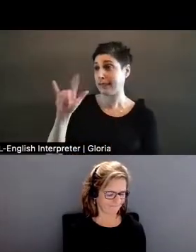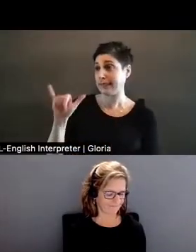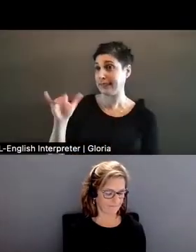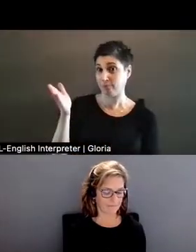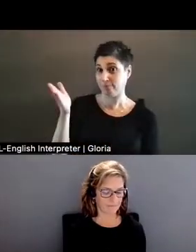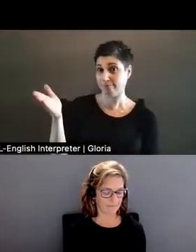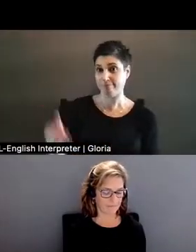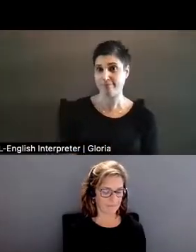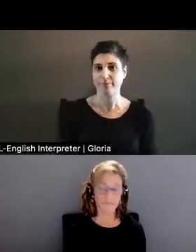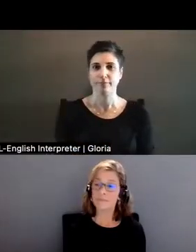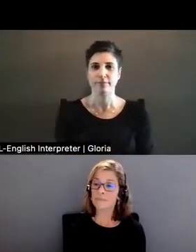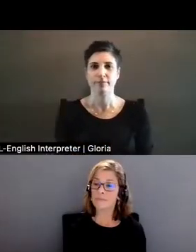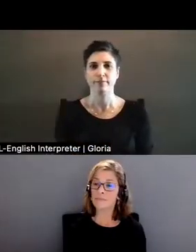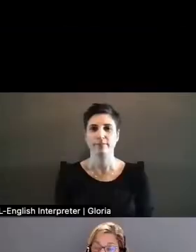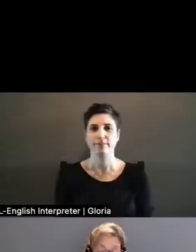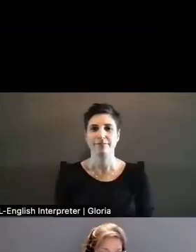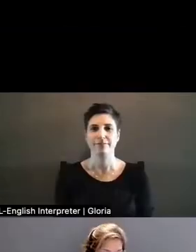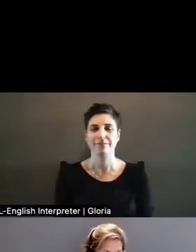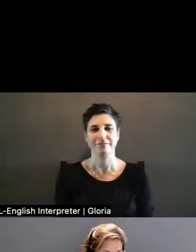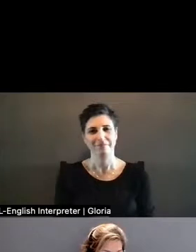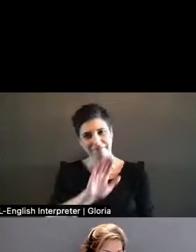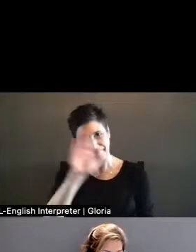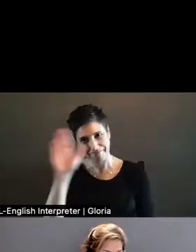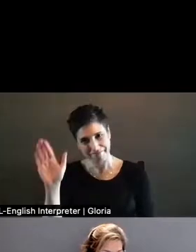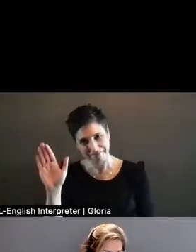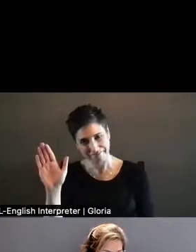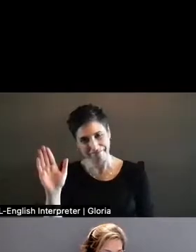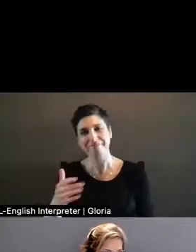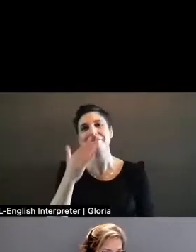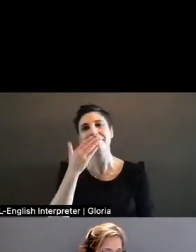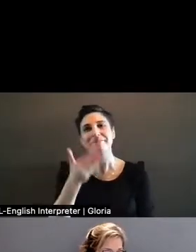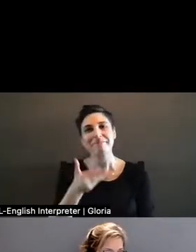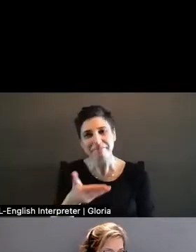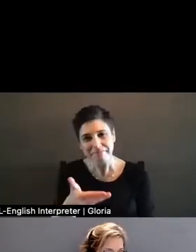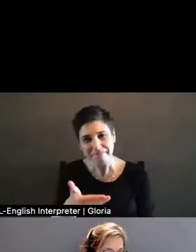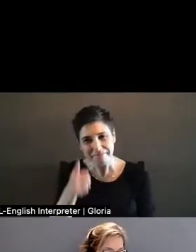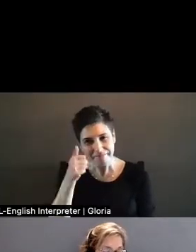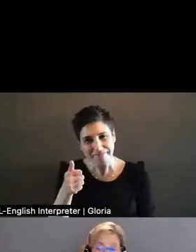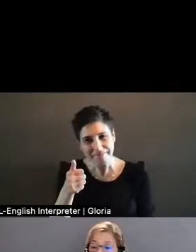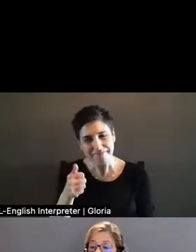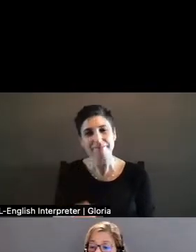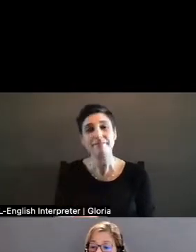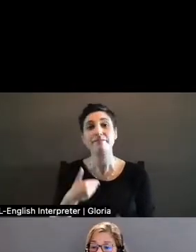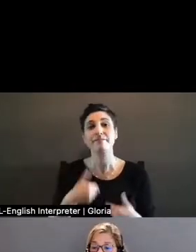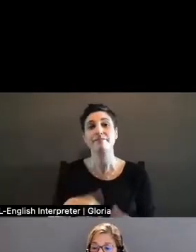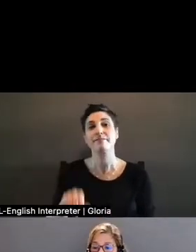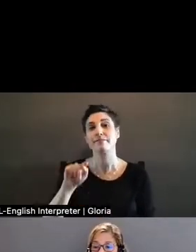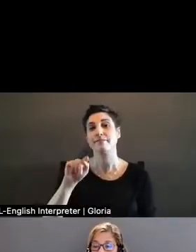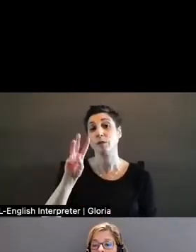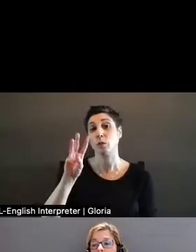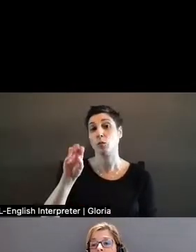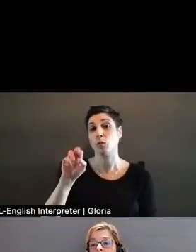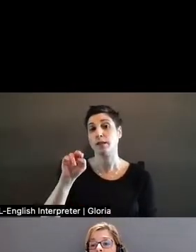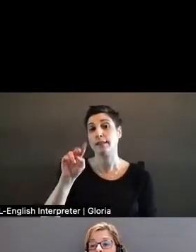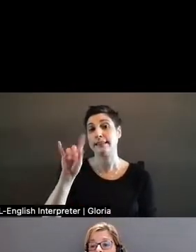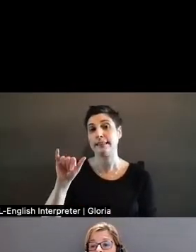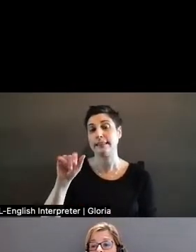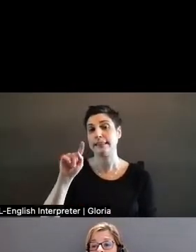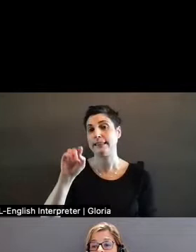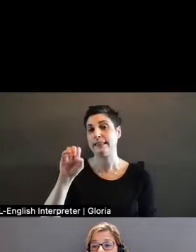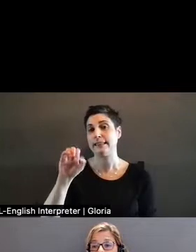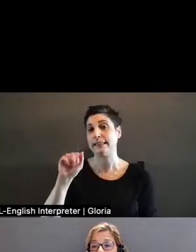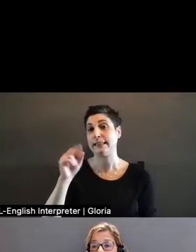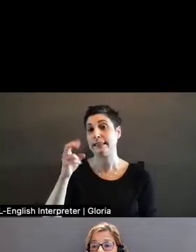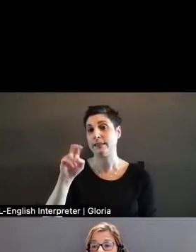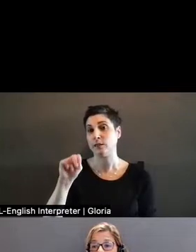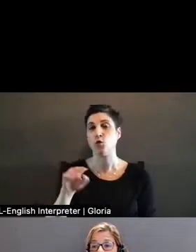program. Hello, everyone. Thank you for having me here today. My name is Wendy Teahen, and I'm a group facilitator or